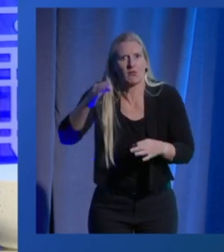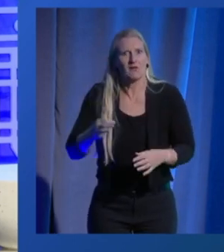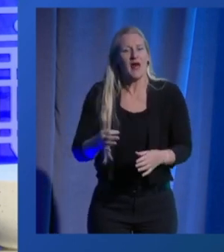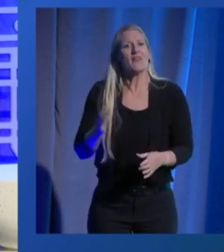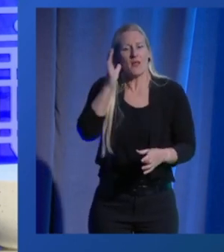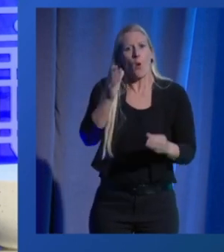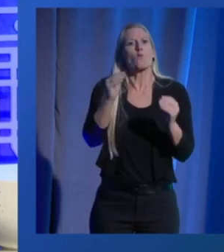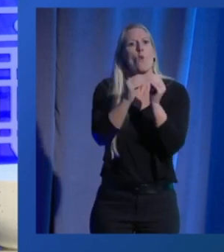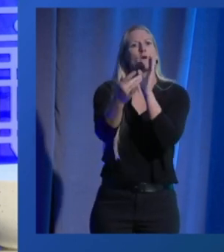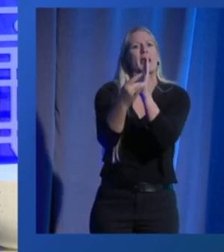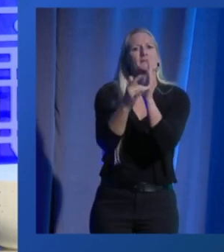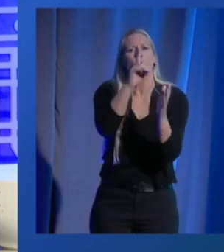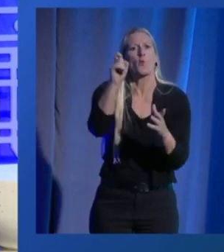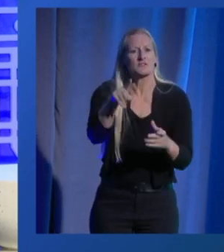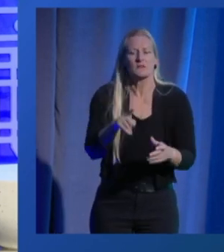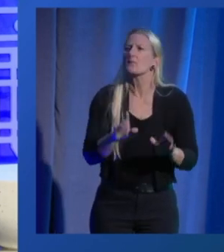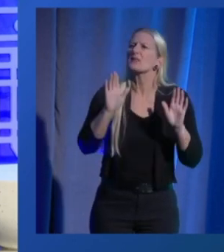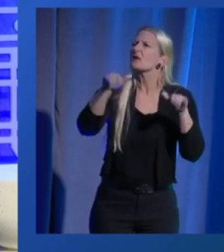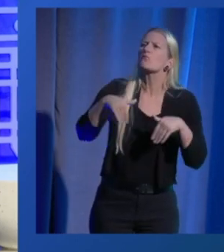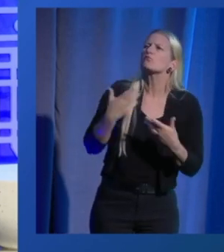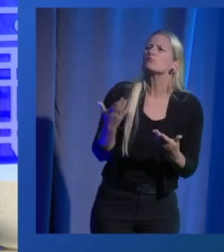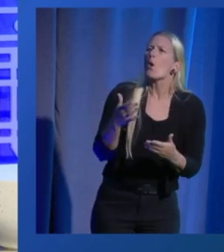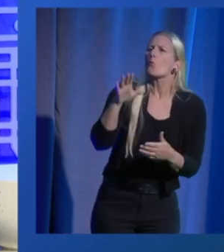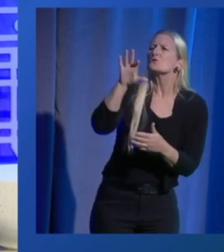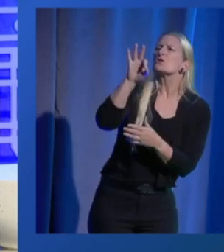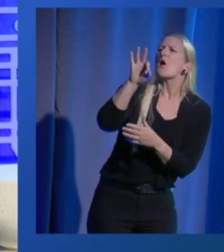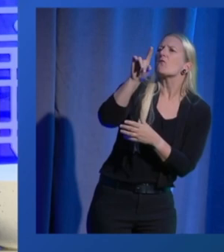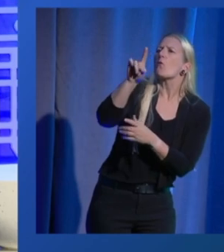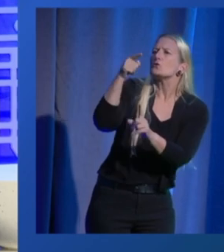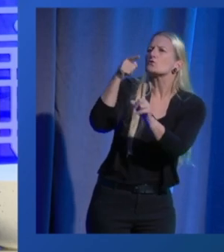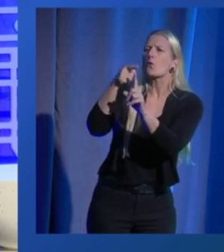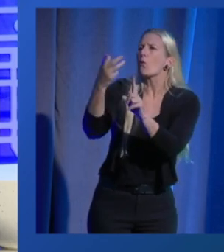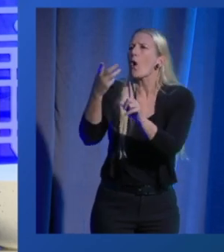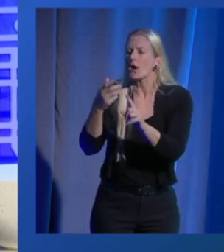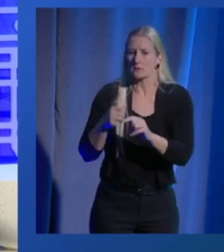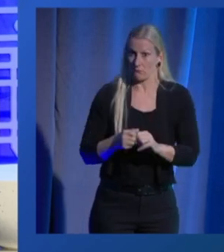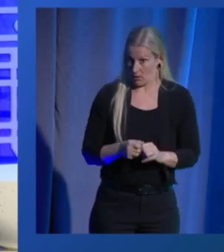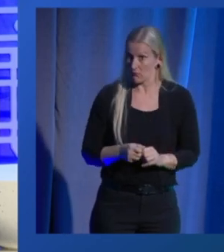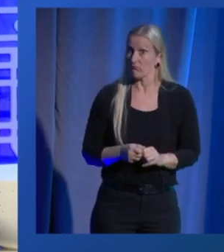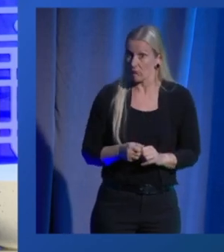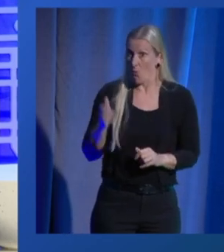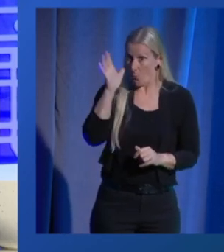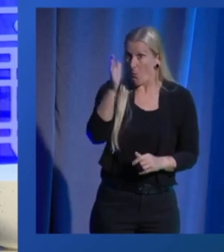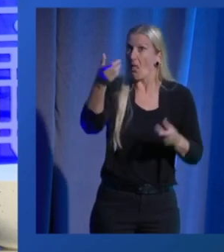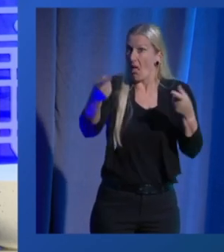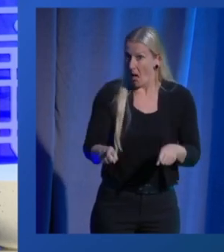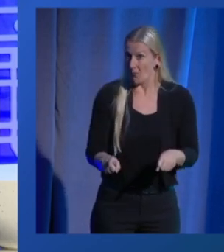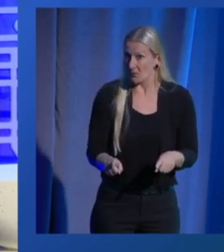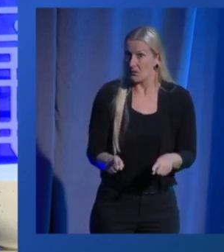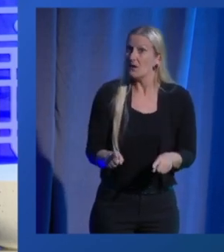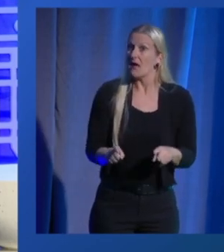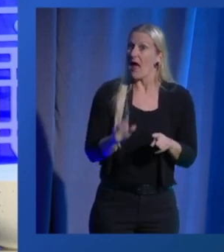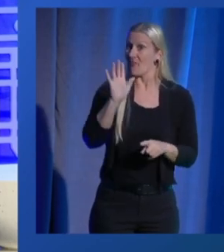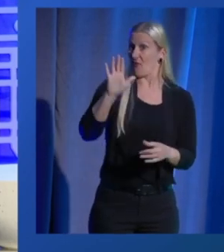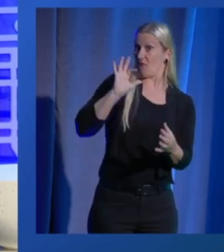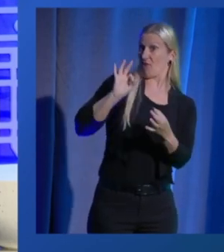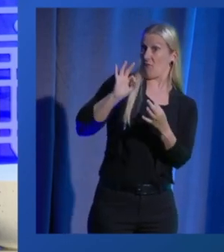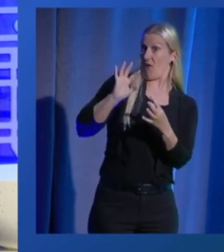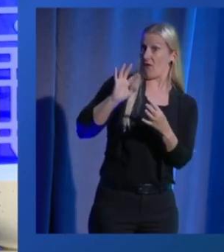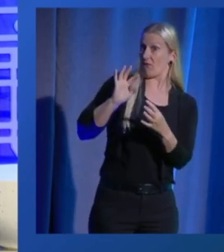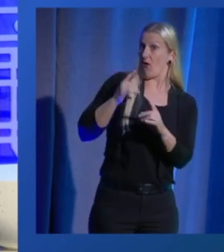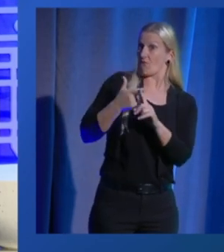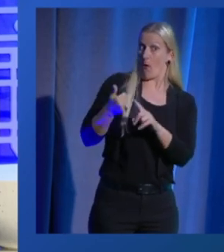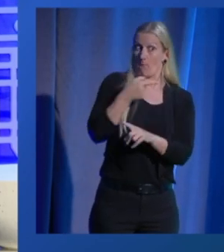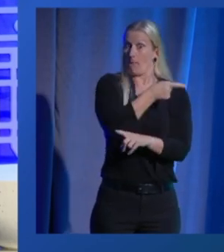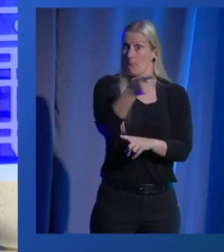asking questions like what are the F1 scores what are that that type of pairing and that type of feedback is going to be critical going forward so I think that